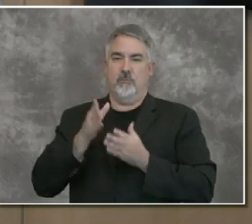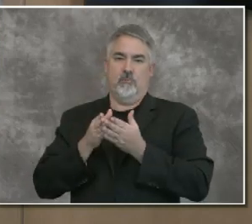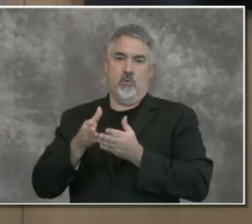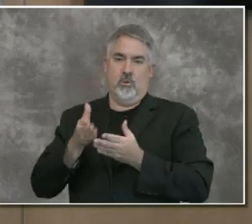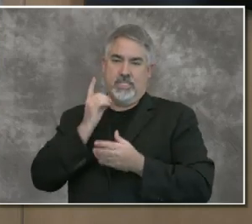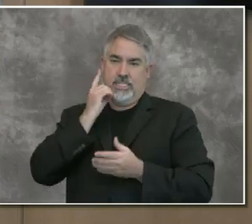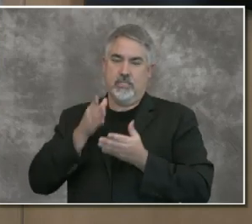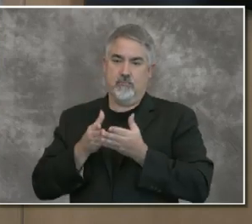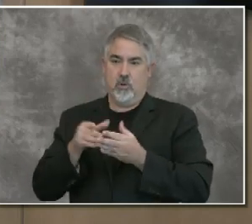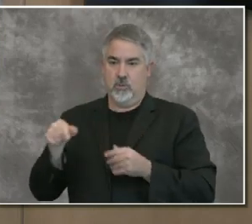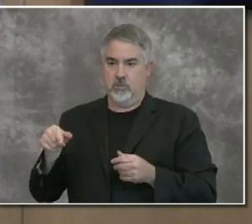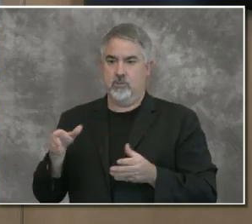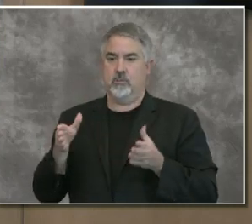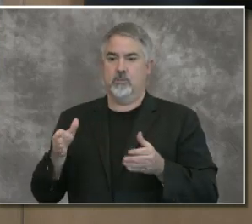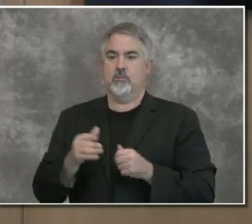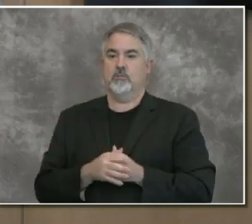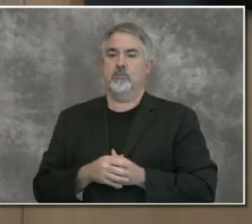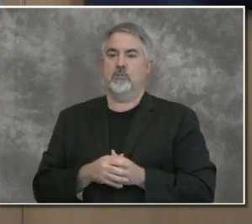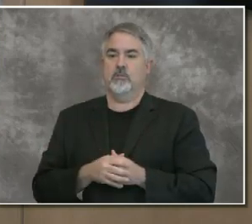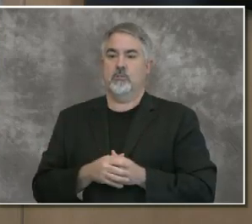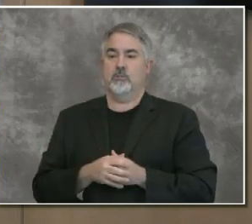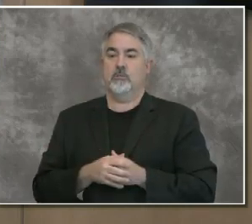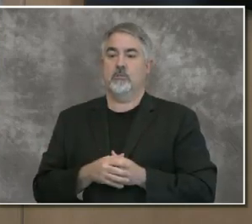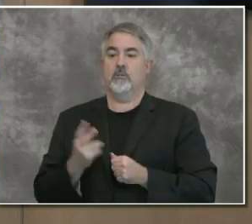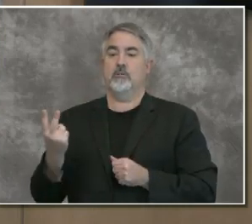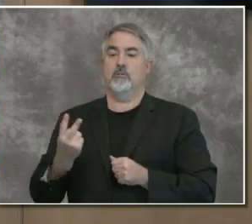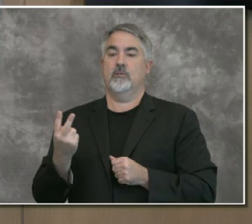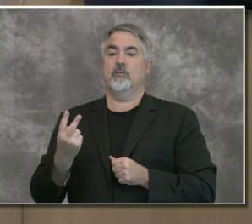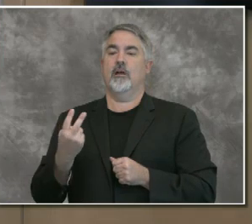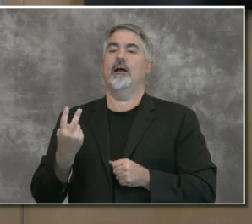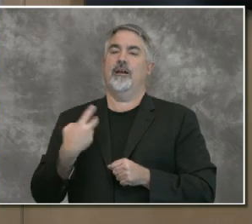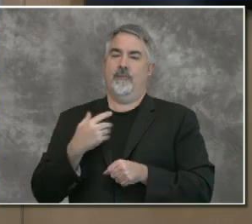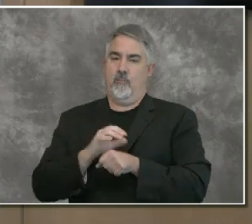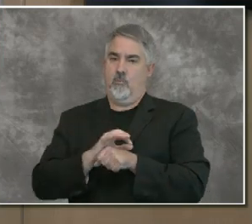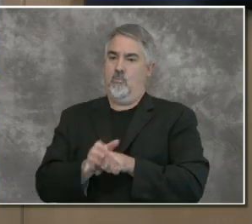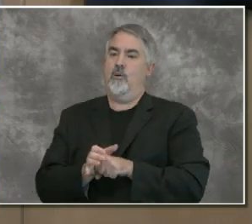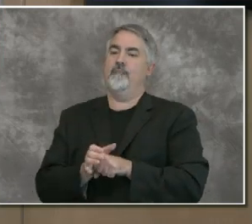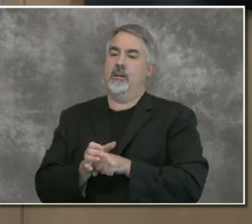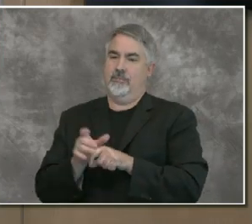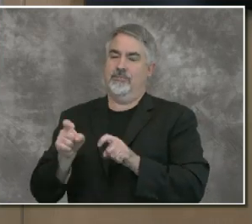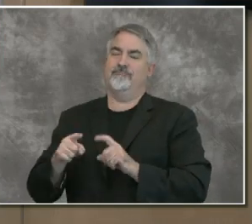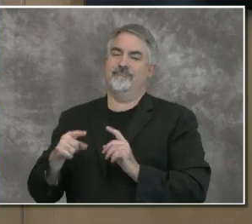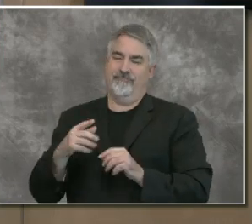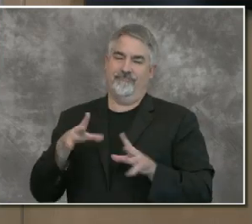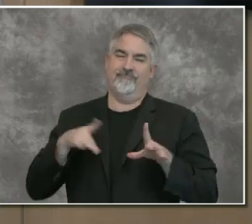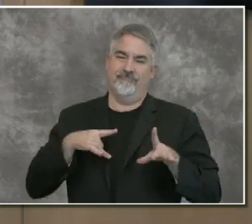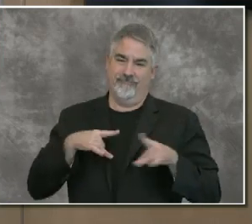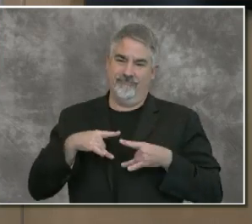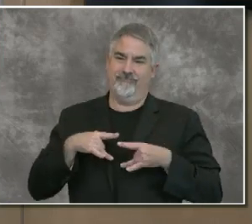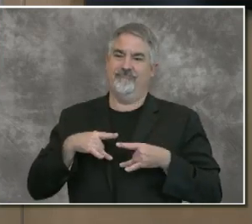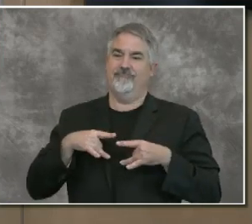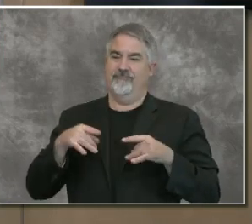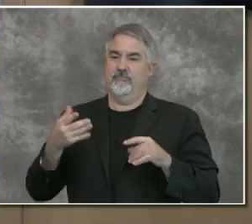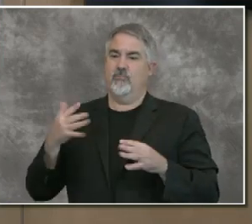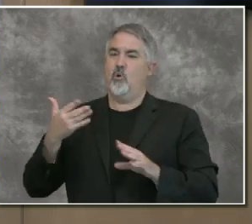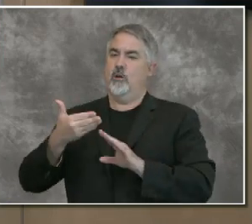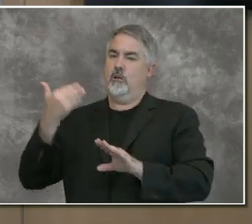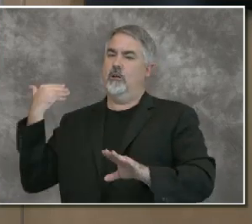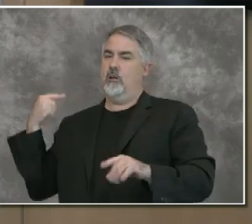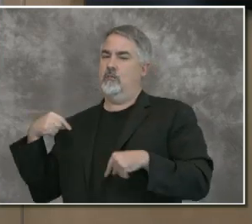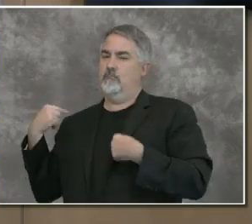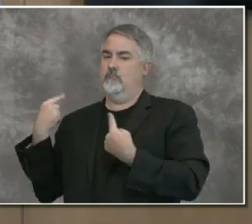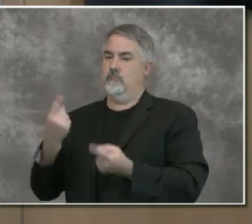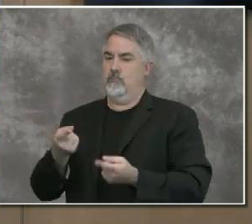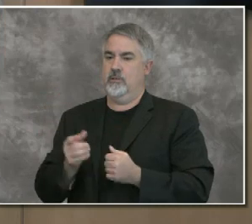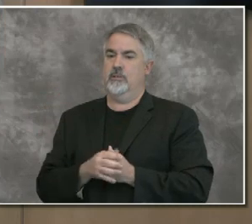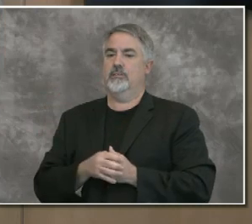were individuals who were known to have COVID by testing and have been followed on the ship, and each developed signs and symptoms